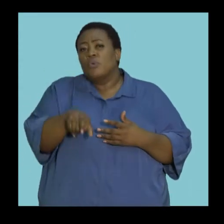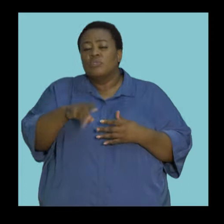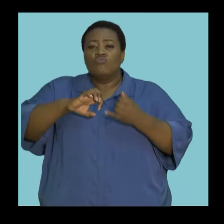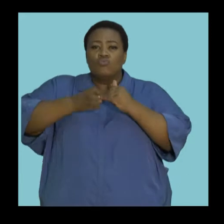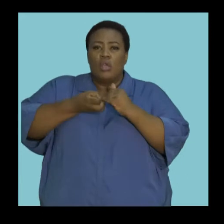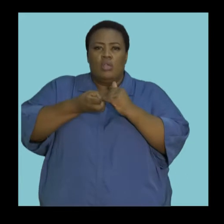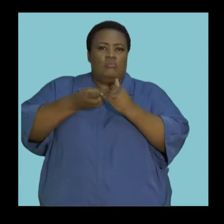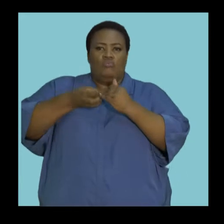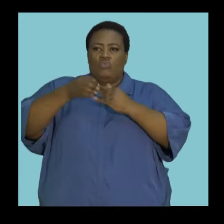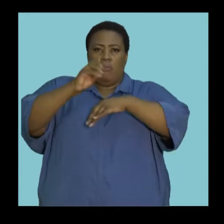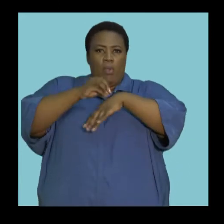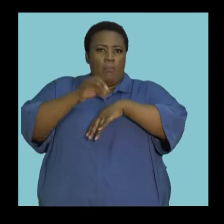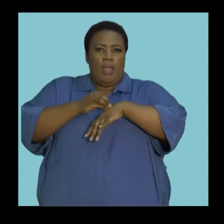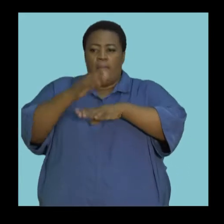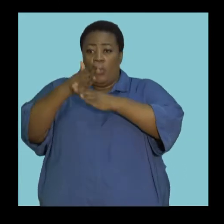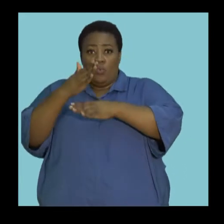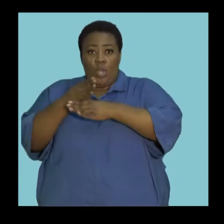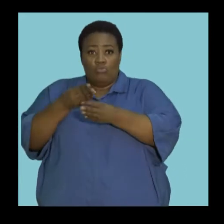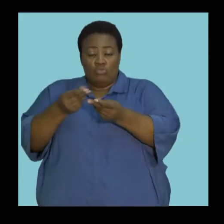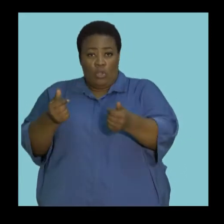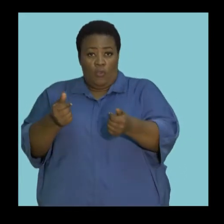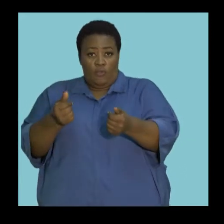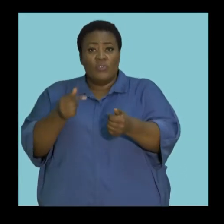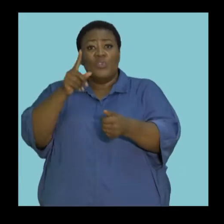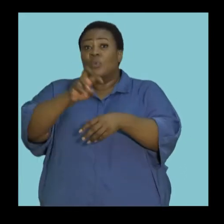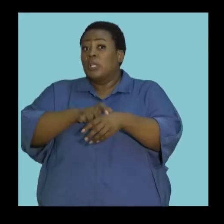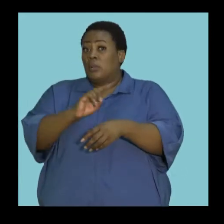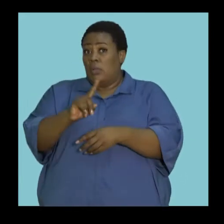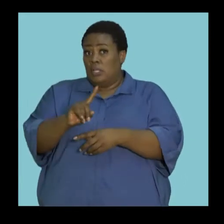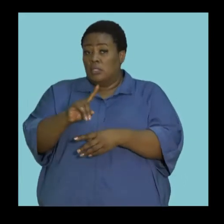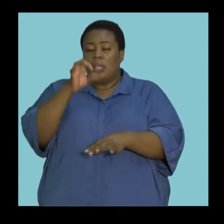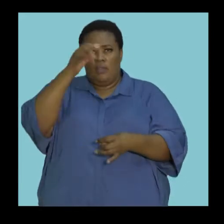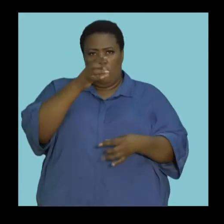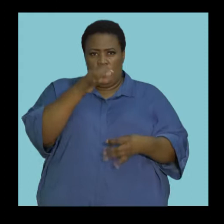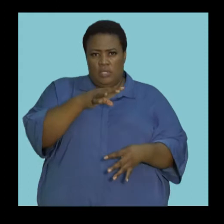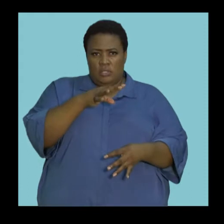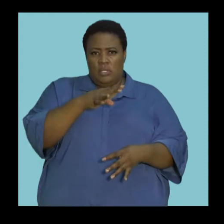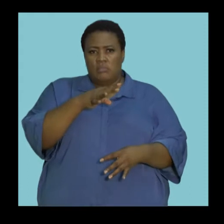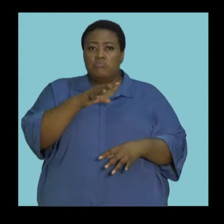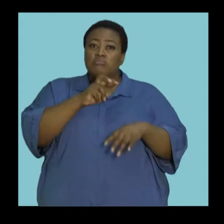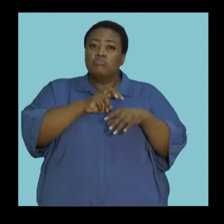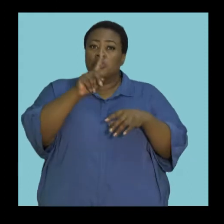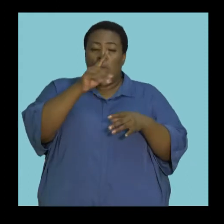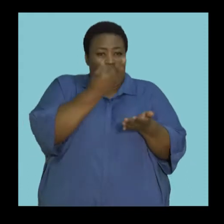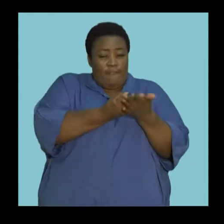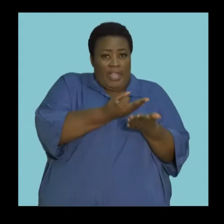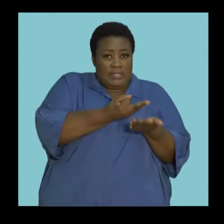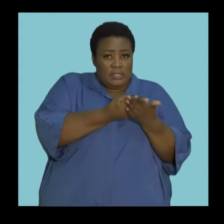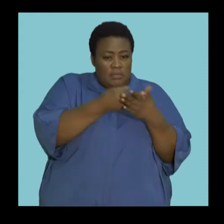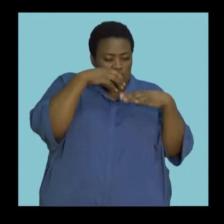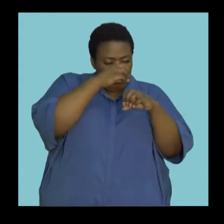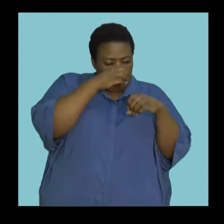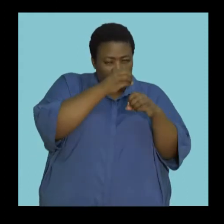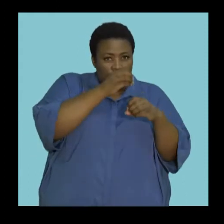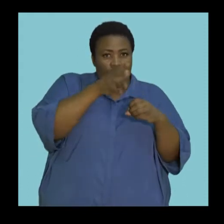at work, you're going to need information. You're going to look at facts and data, as Sherlock Holmes would